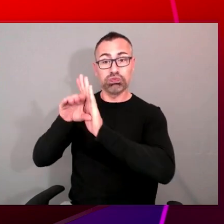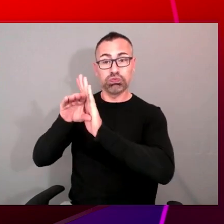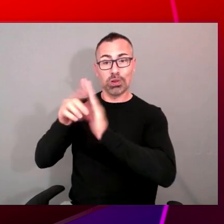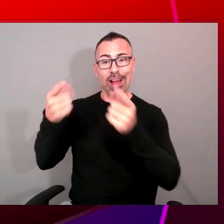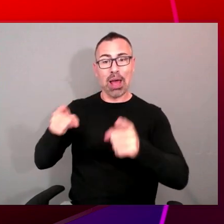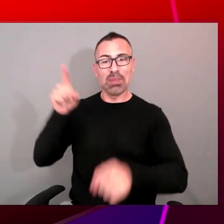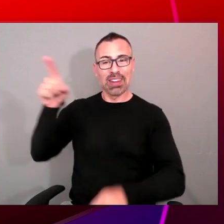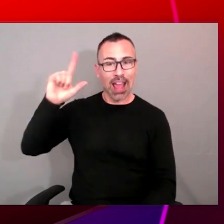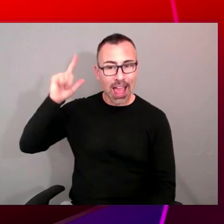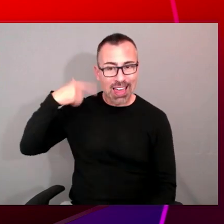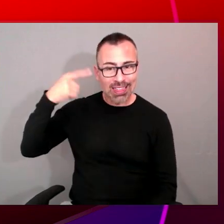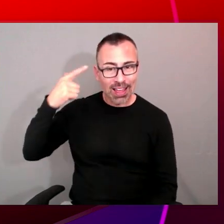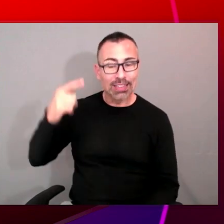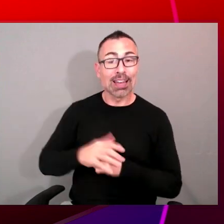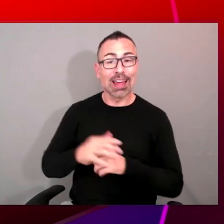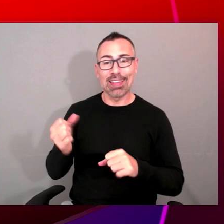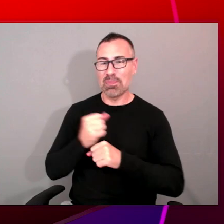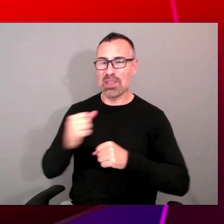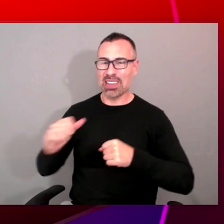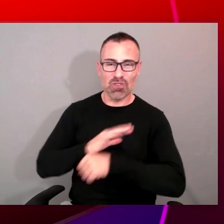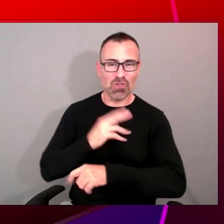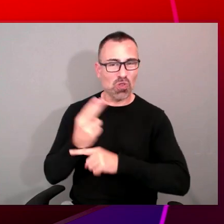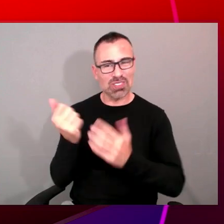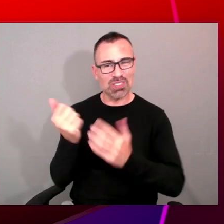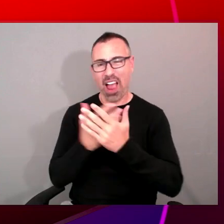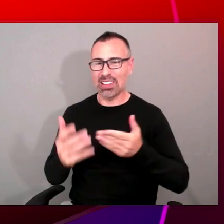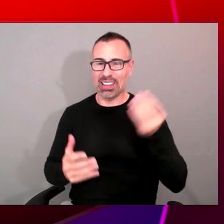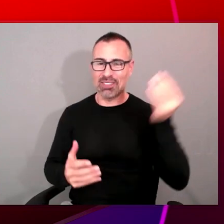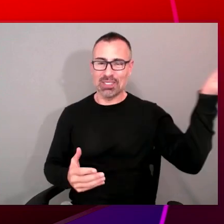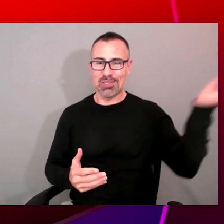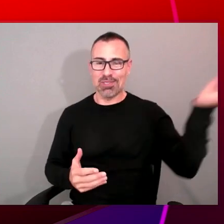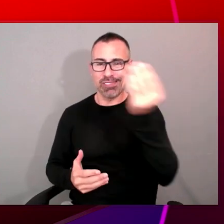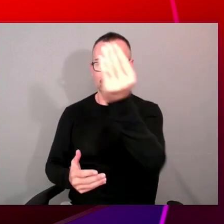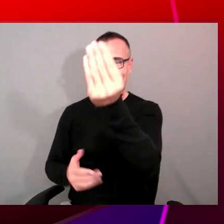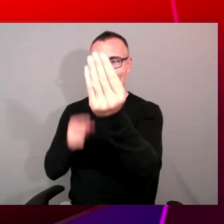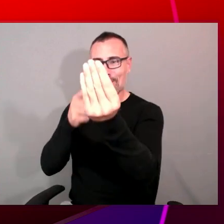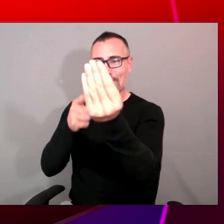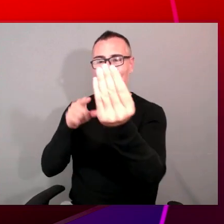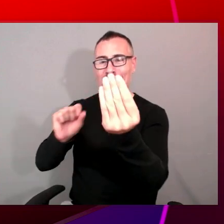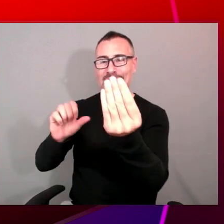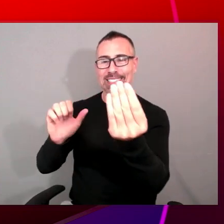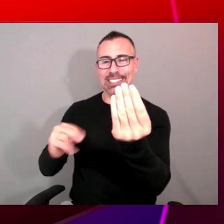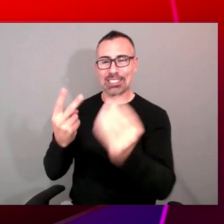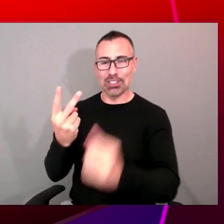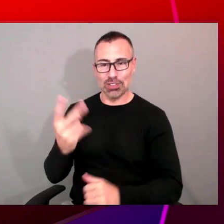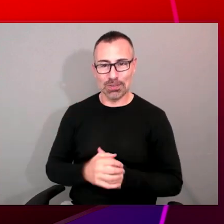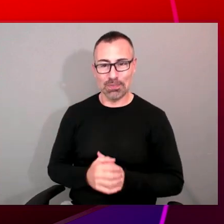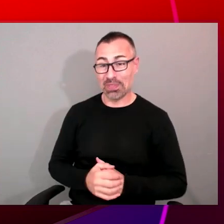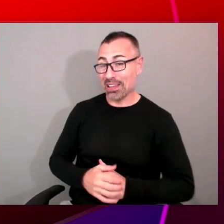making full use of everything we did on season 1. So. That's so awesome. Well, thank you guys for joining us,